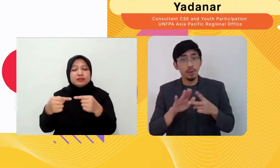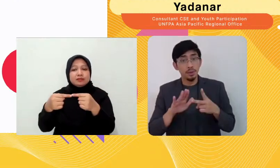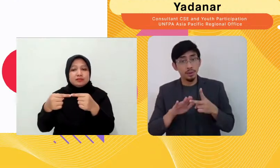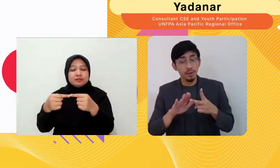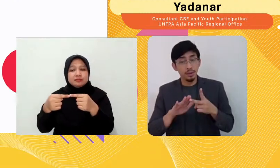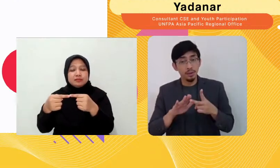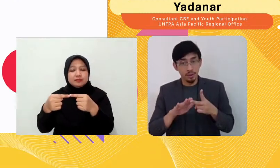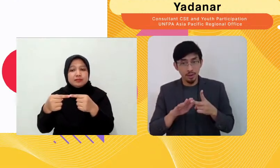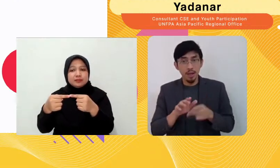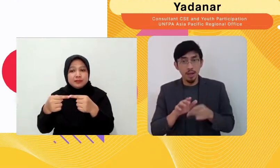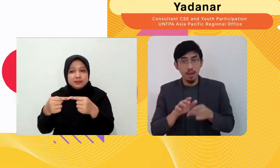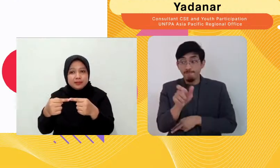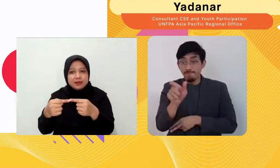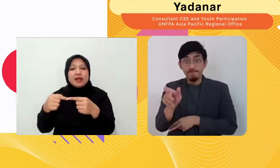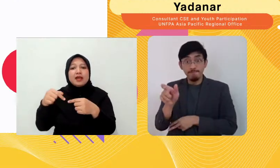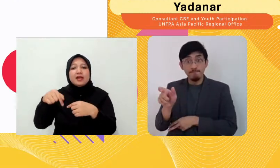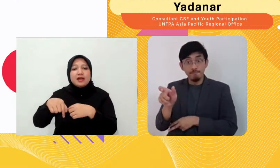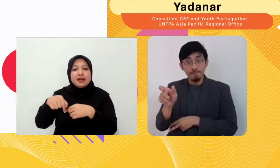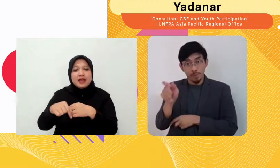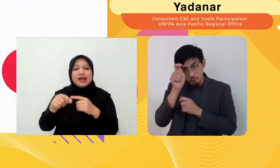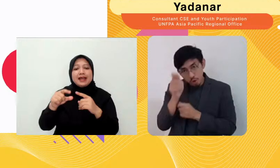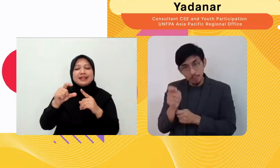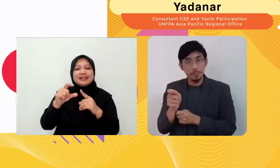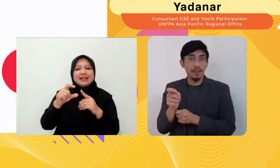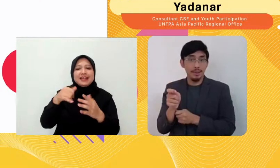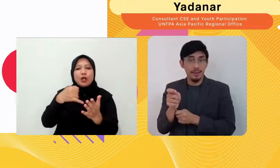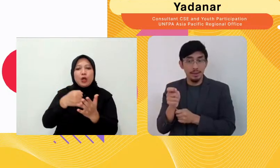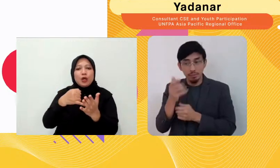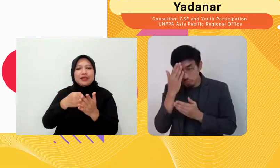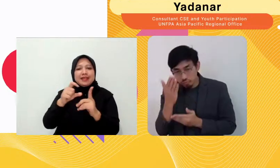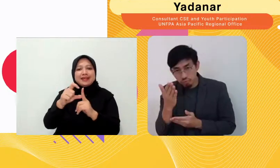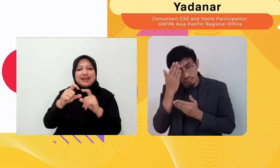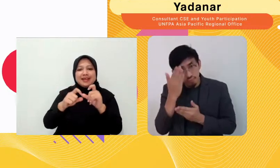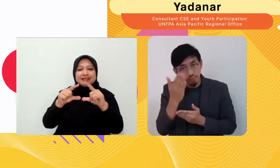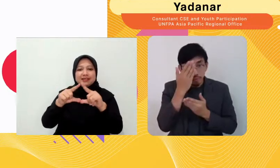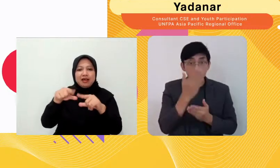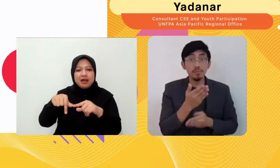the extent to which DSE content encourages and allows for young people